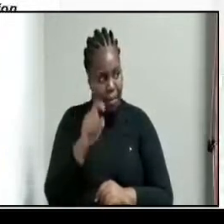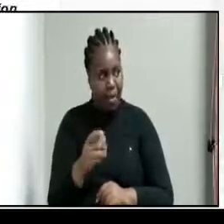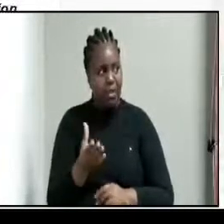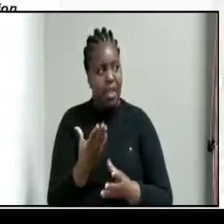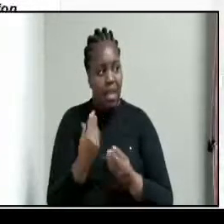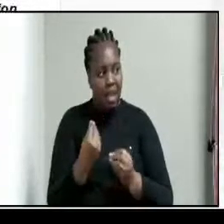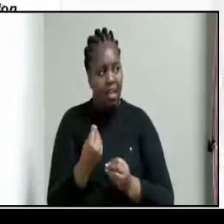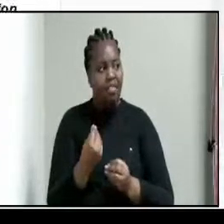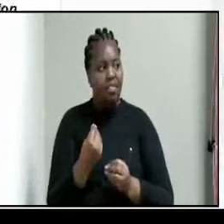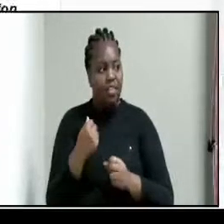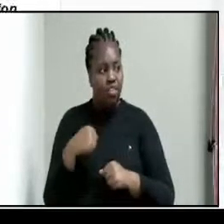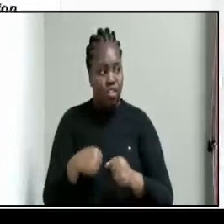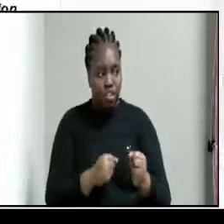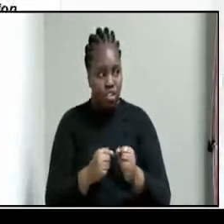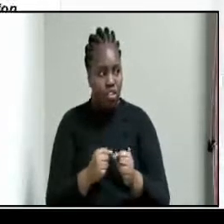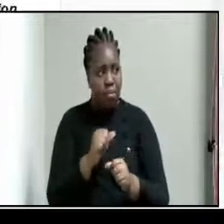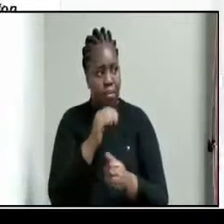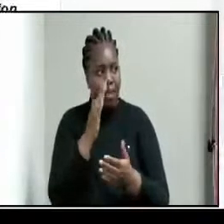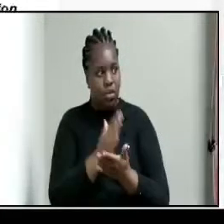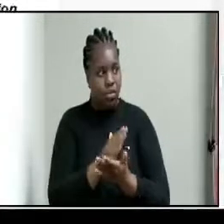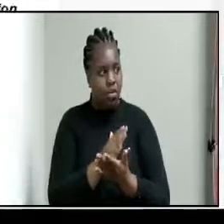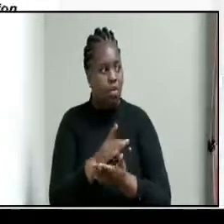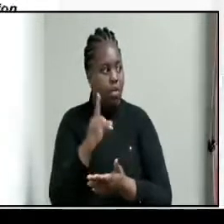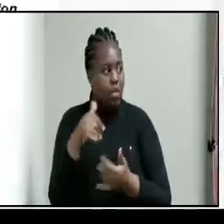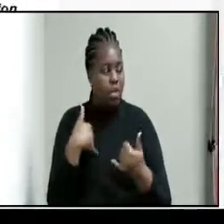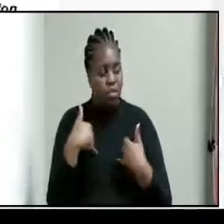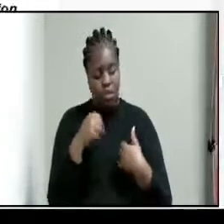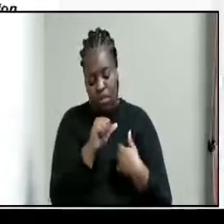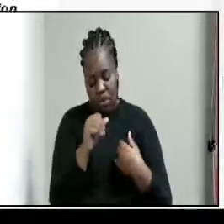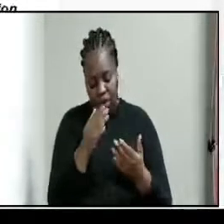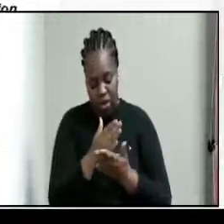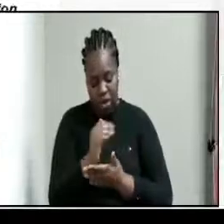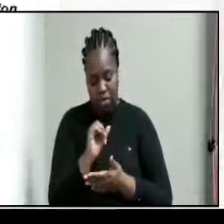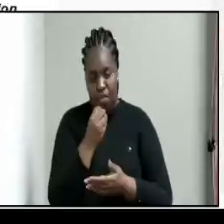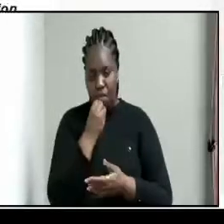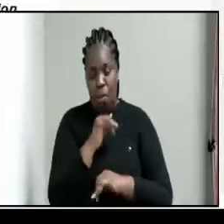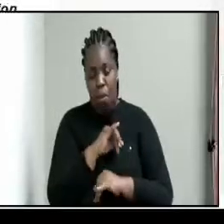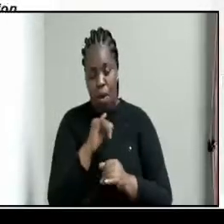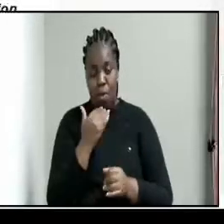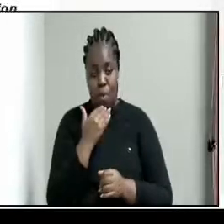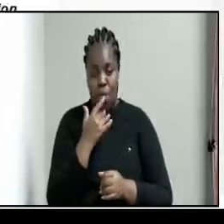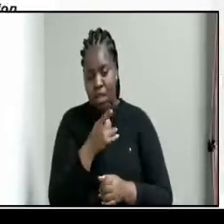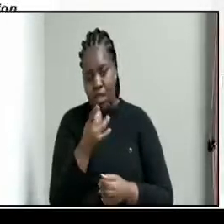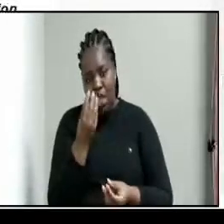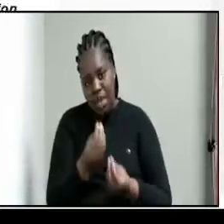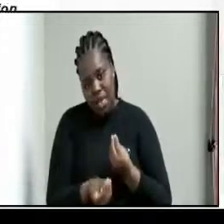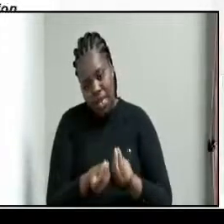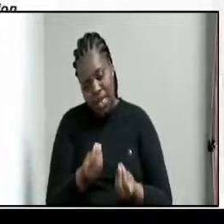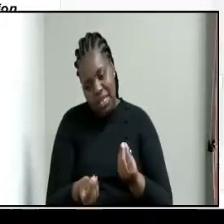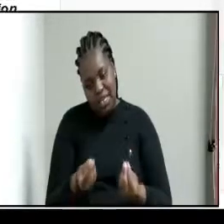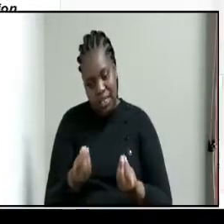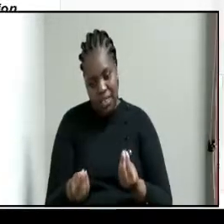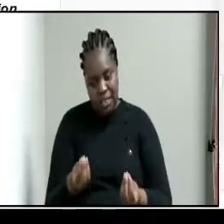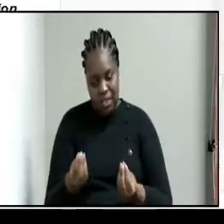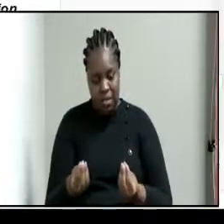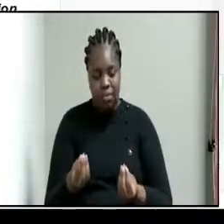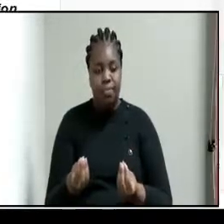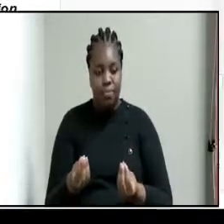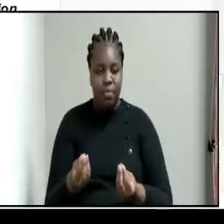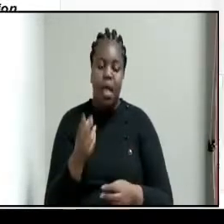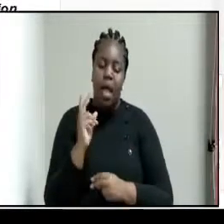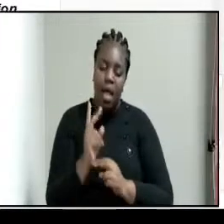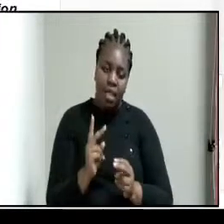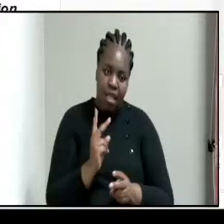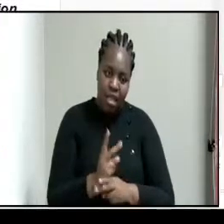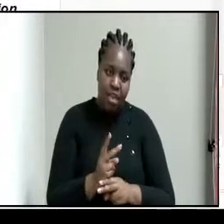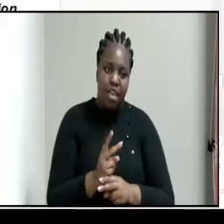clear national strategy to ensure the realization and enjoyment of the right to food, especially by children who, by their very nature, are vulnerable. But